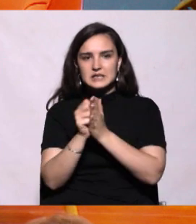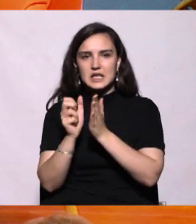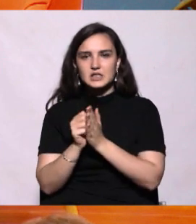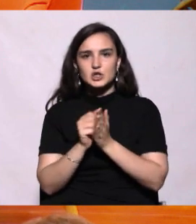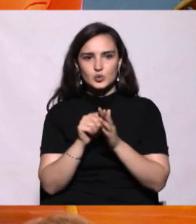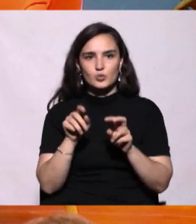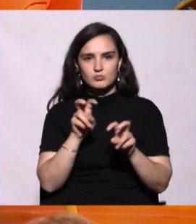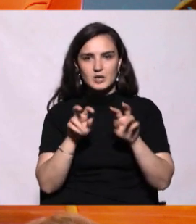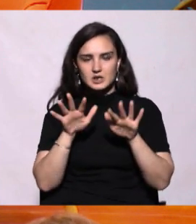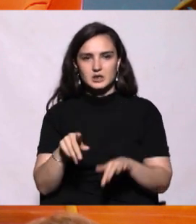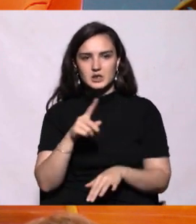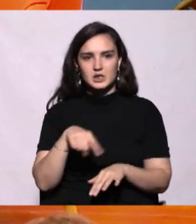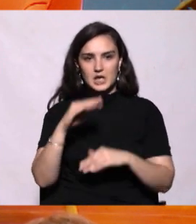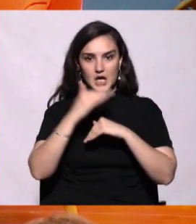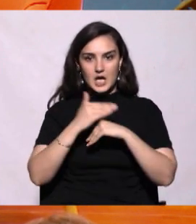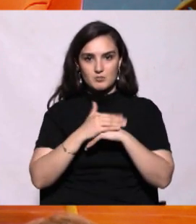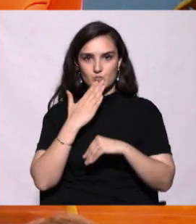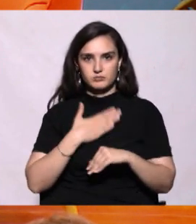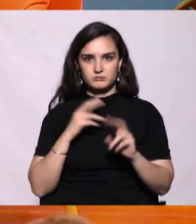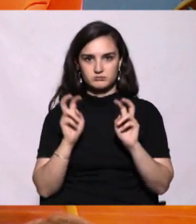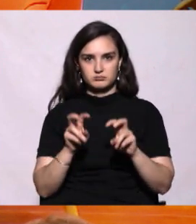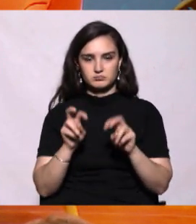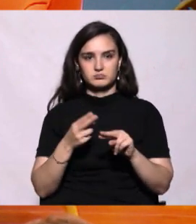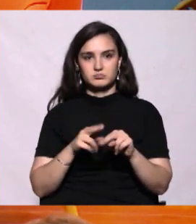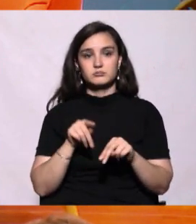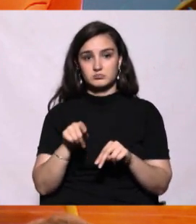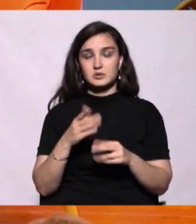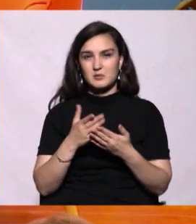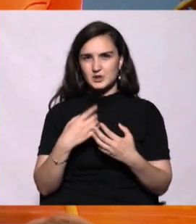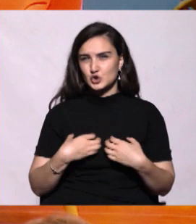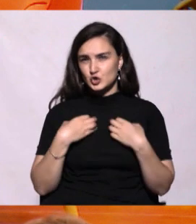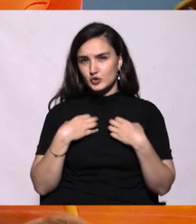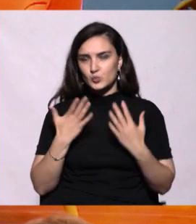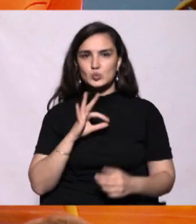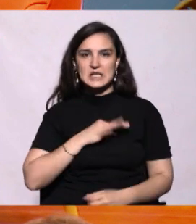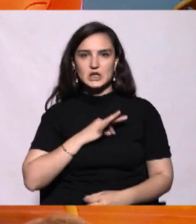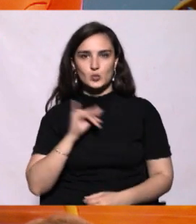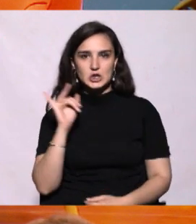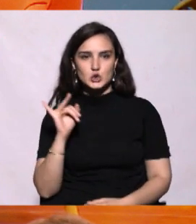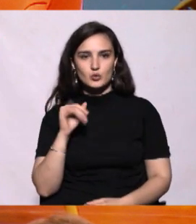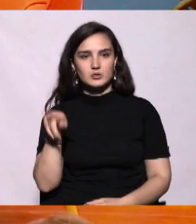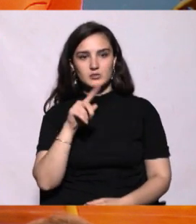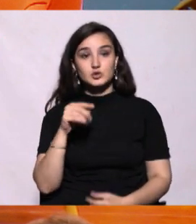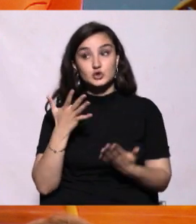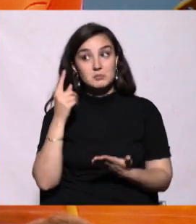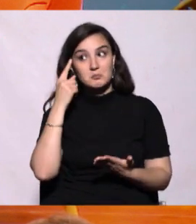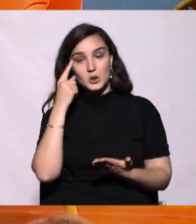action takes place mostly at night. So you might be thinking, is this a horror story or a detective story? Well, it might be